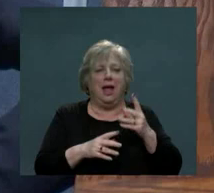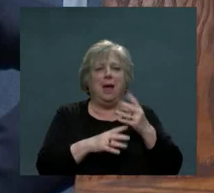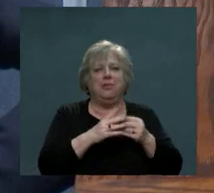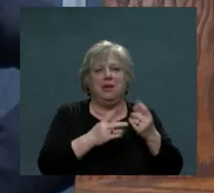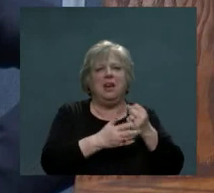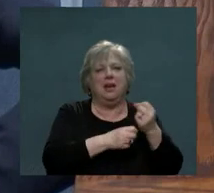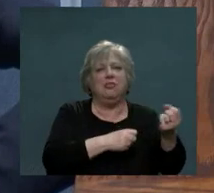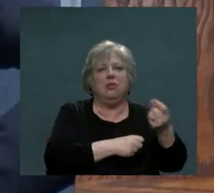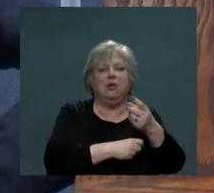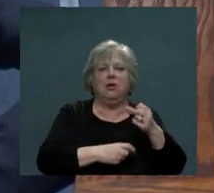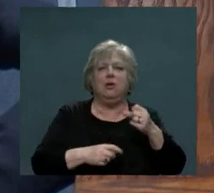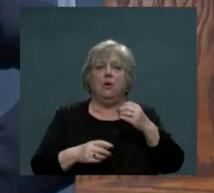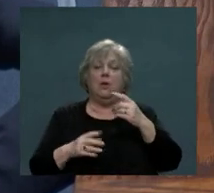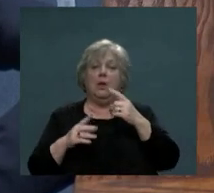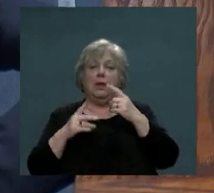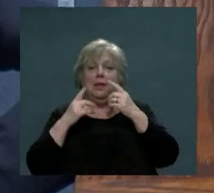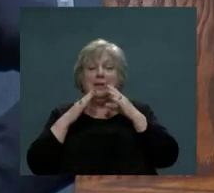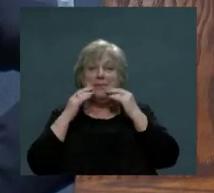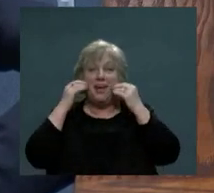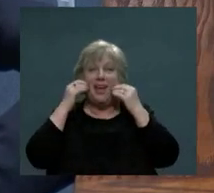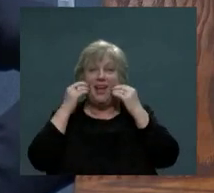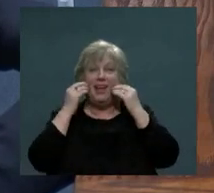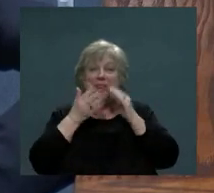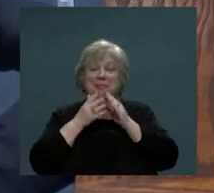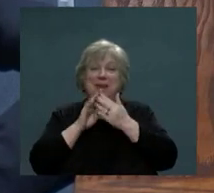smiles ended up being tears.